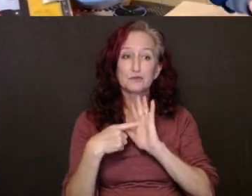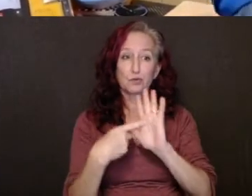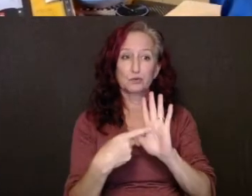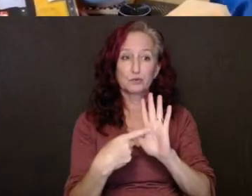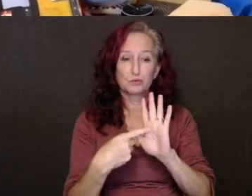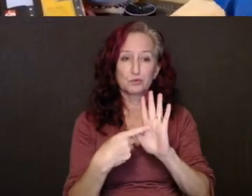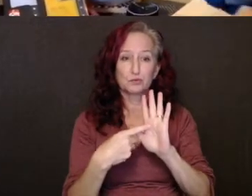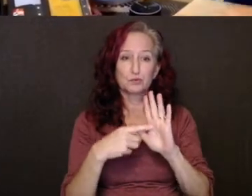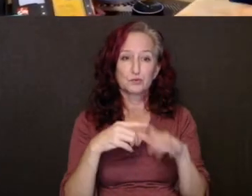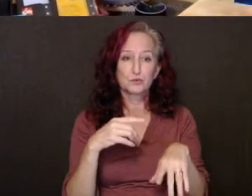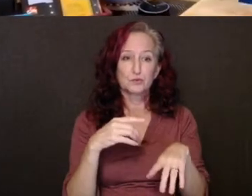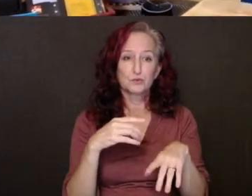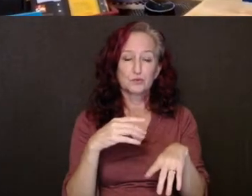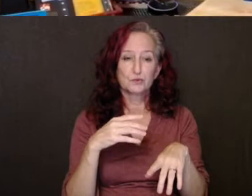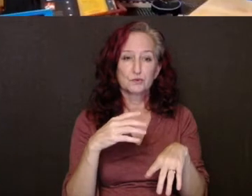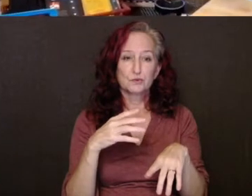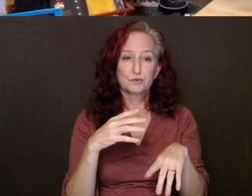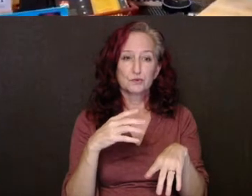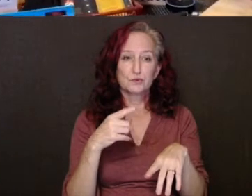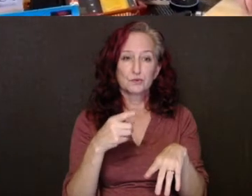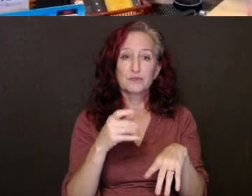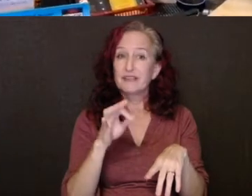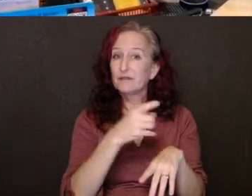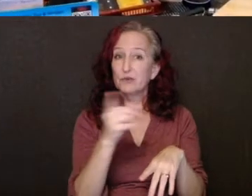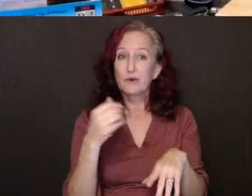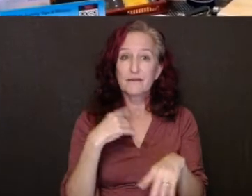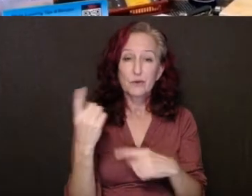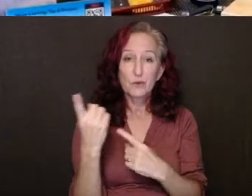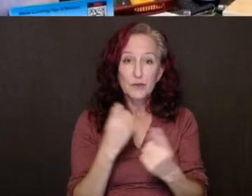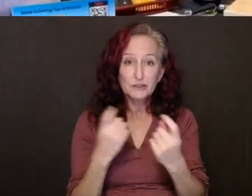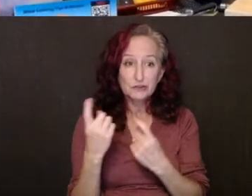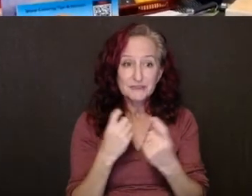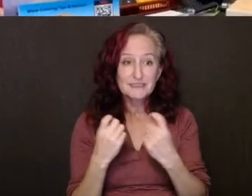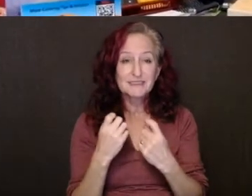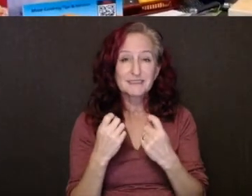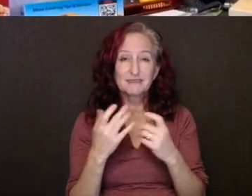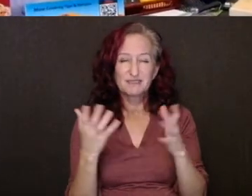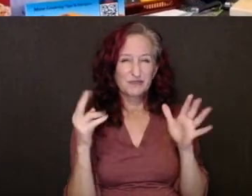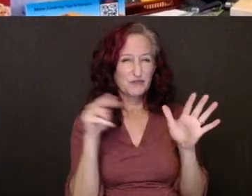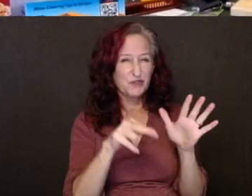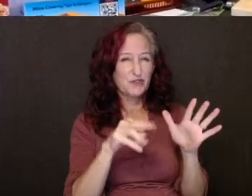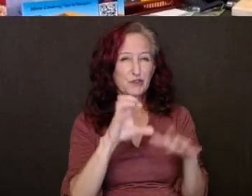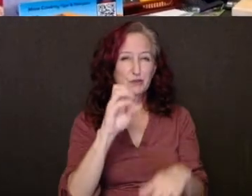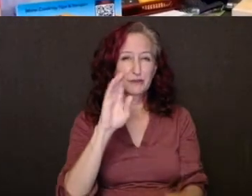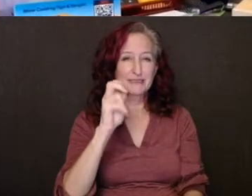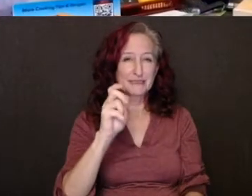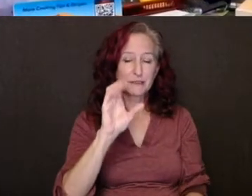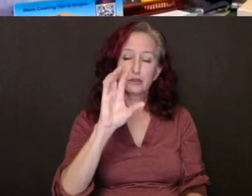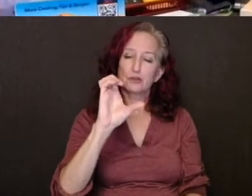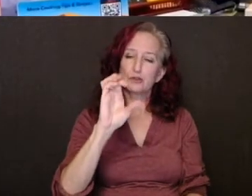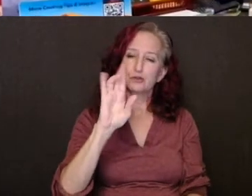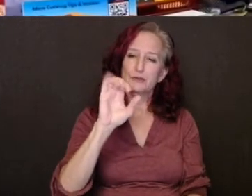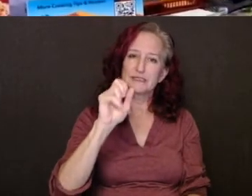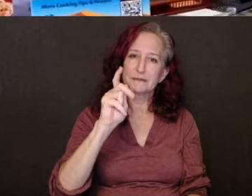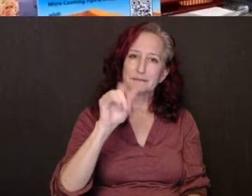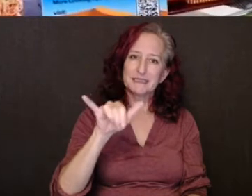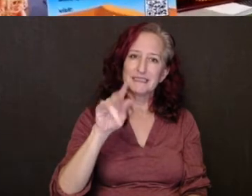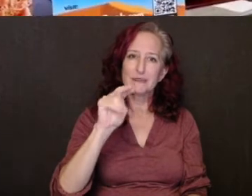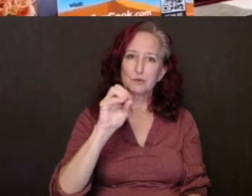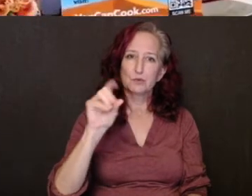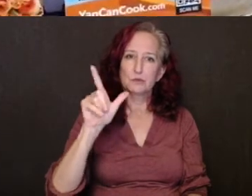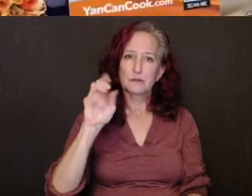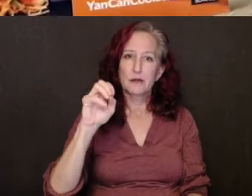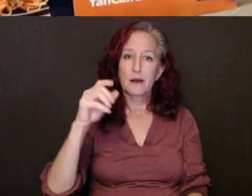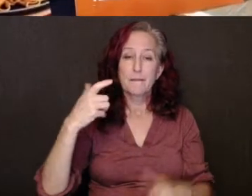knife. If anybody interested, you can always check out our website, and I will autograph the cookbook, and I'm quite sure